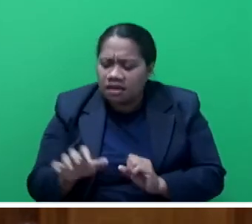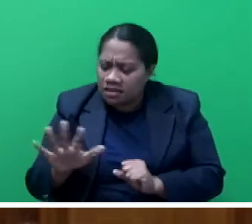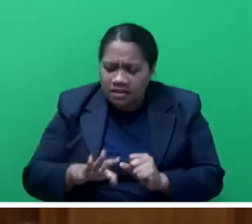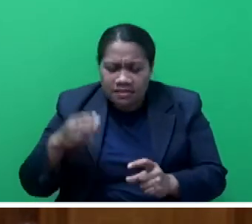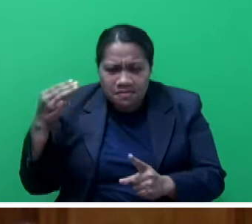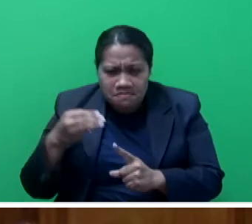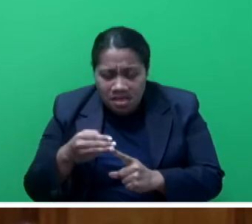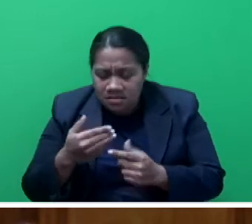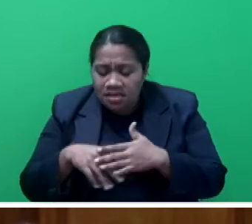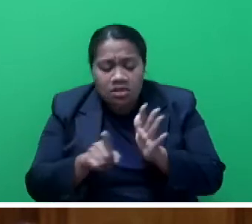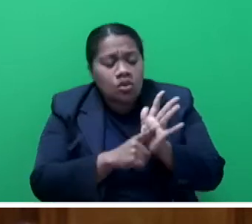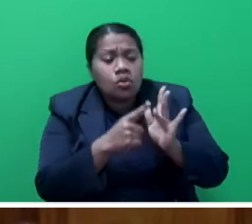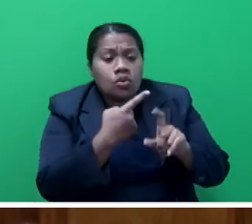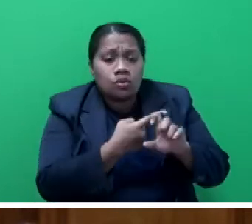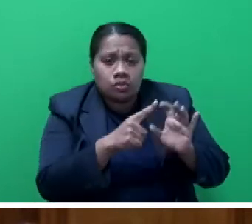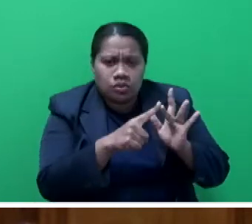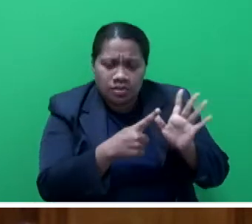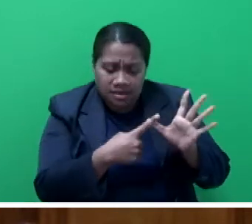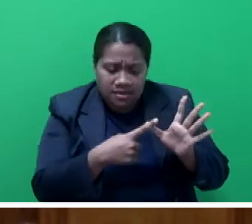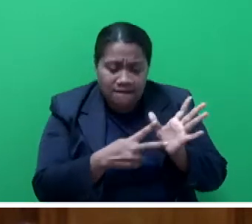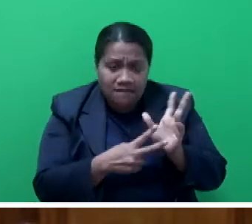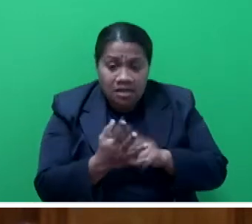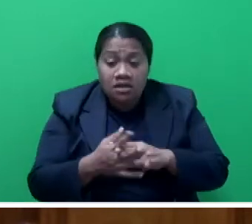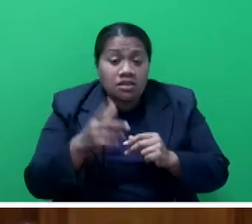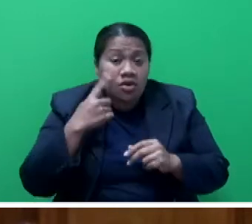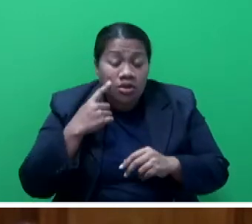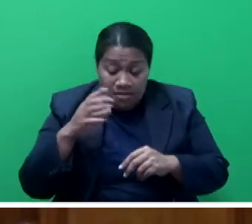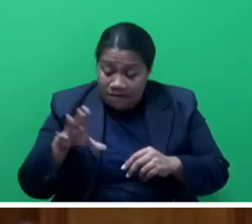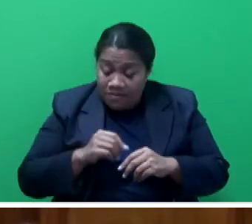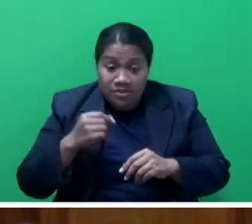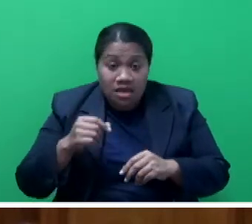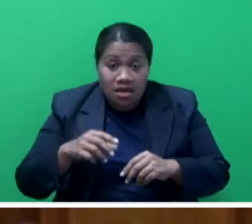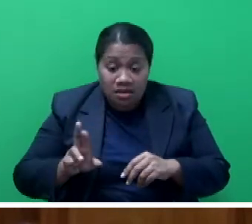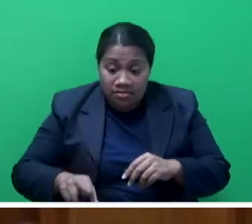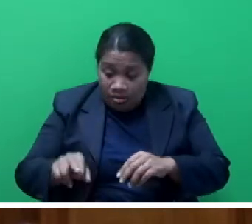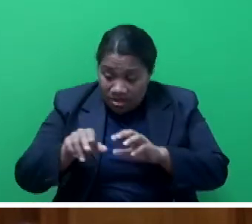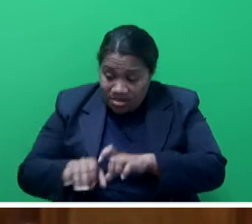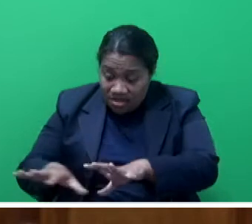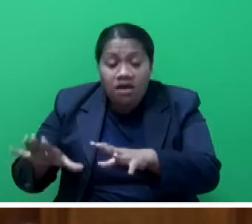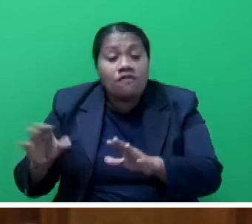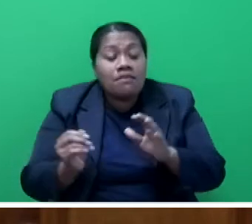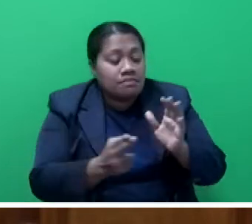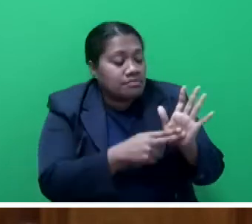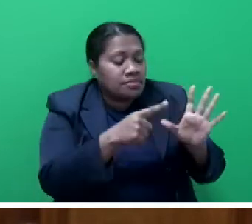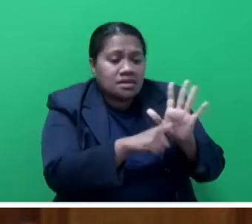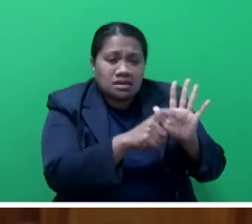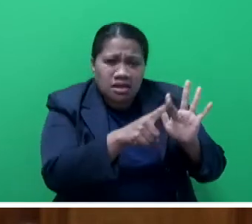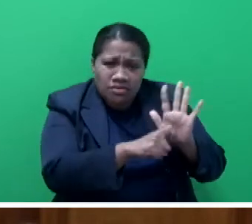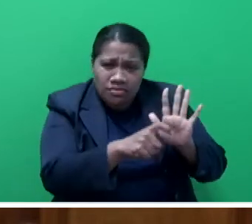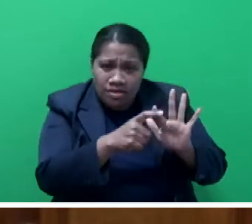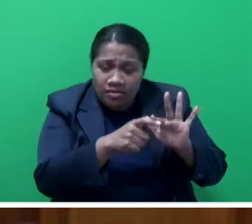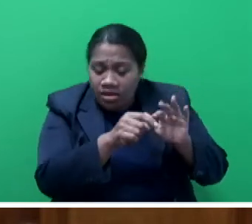in Lokia village. Now the water that comes to the Rewa Delta, it comes across from Narere and it follows down that